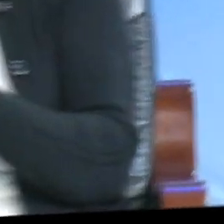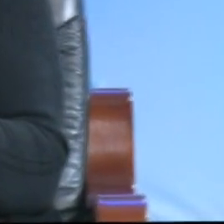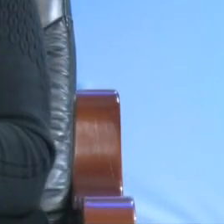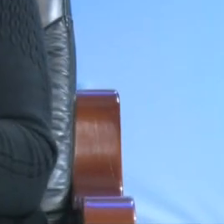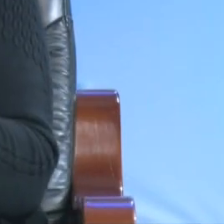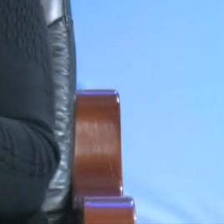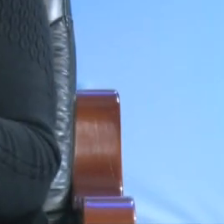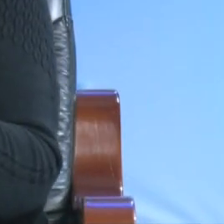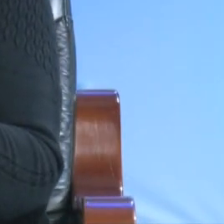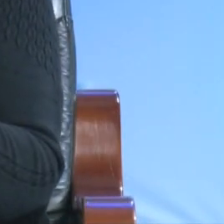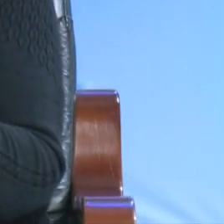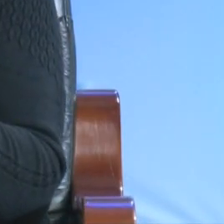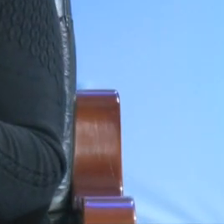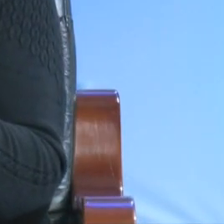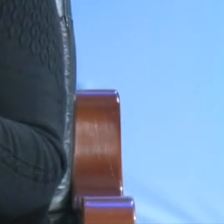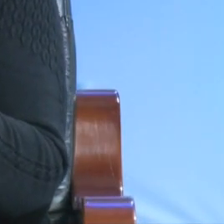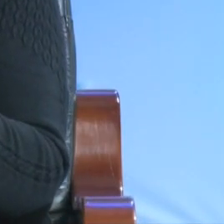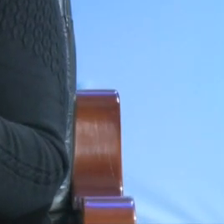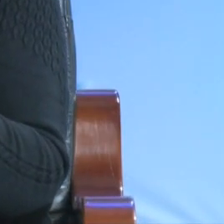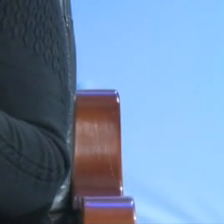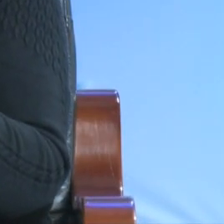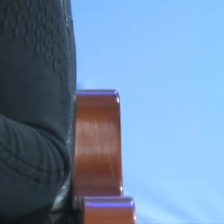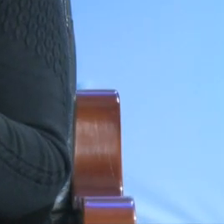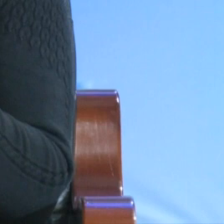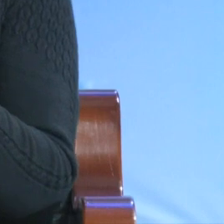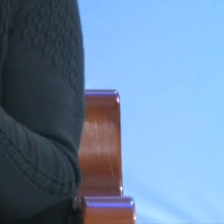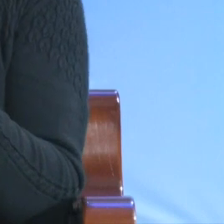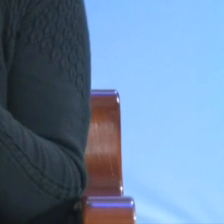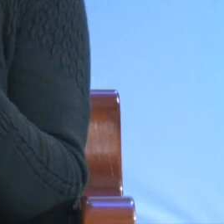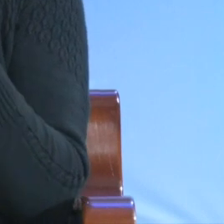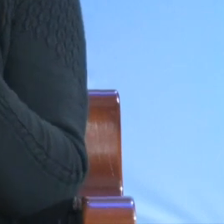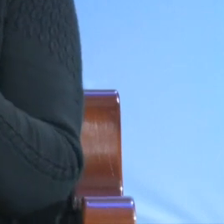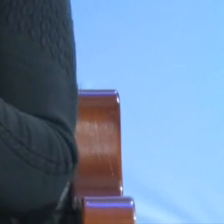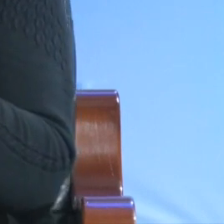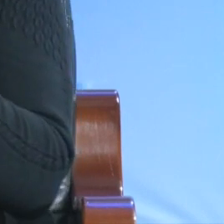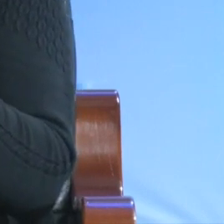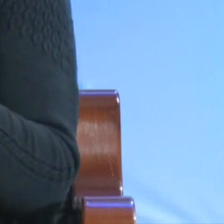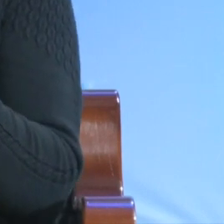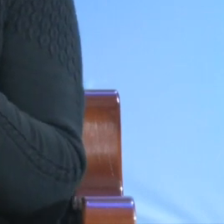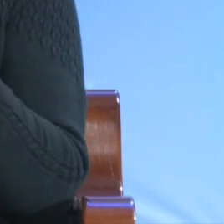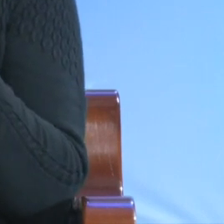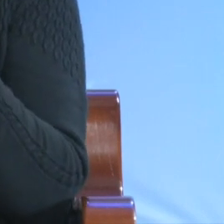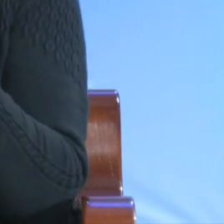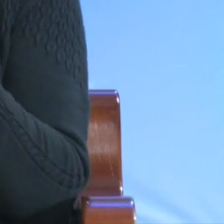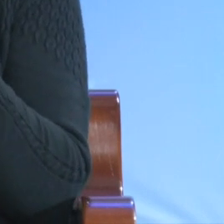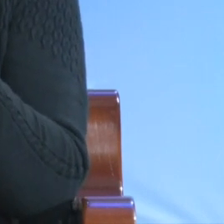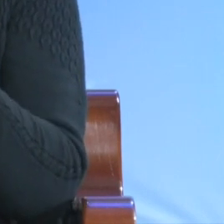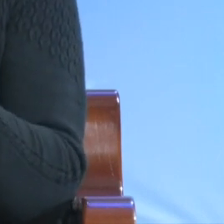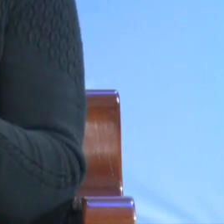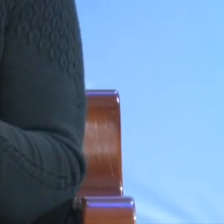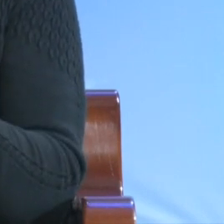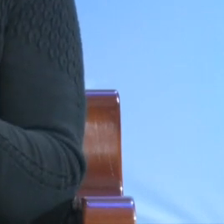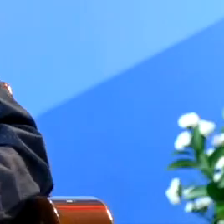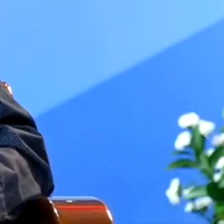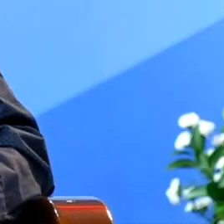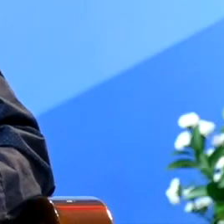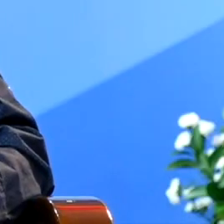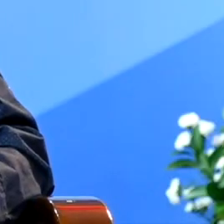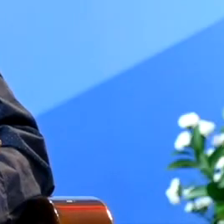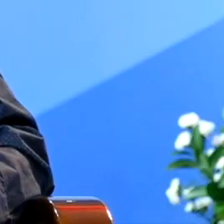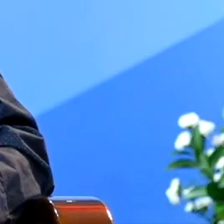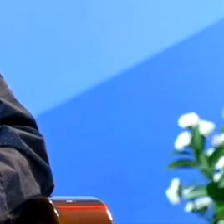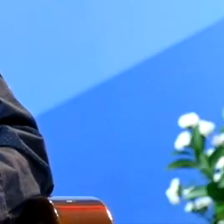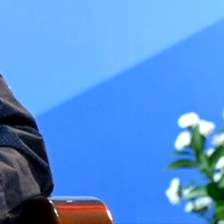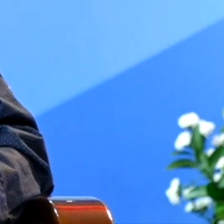who become entitled women. We do not have good relationship. Sometimes people get older, even if they have a family, they are so lonely in that family. But